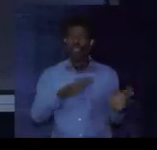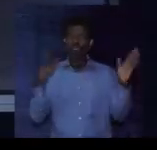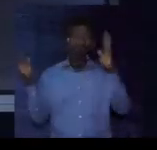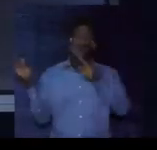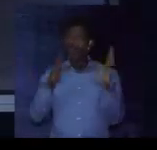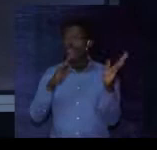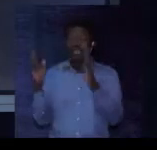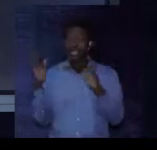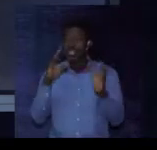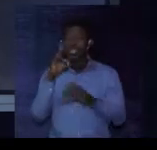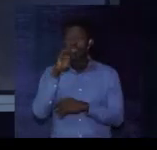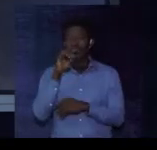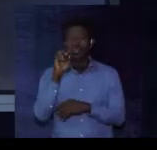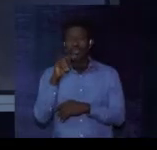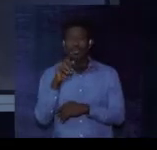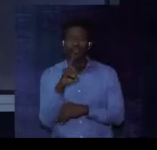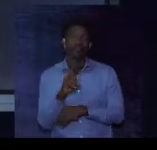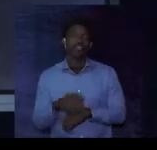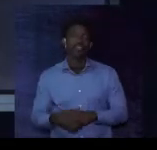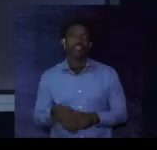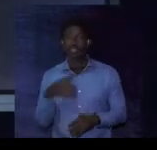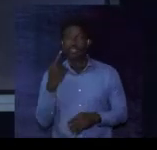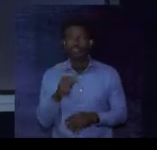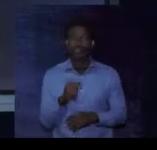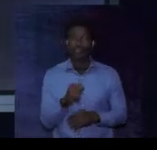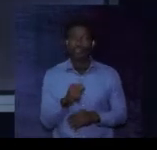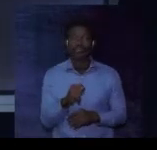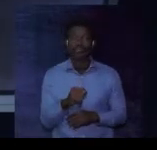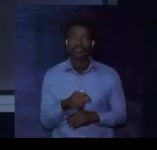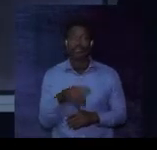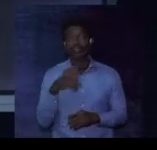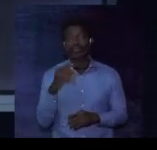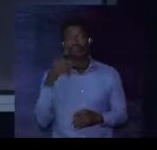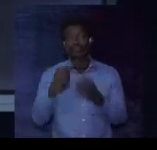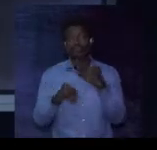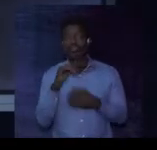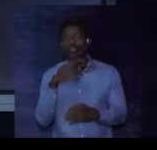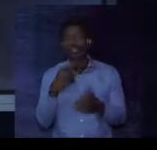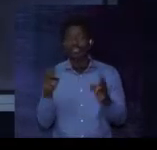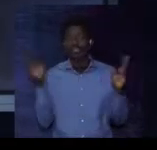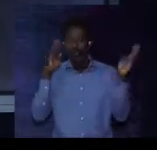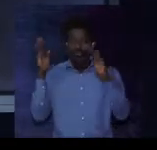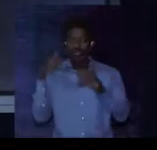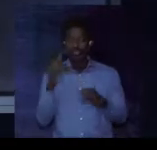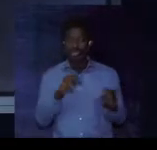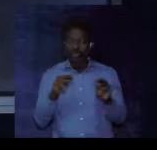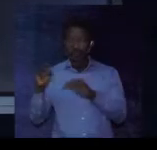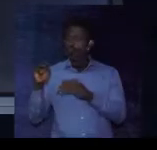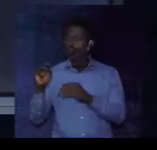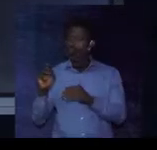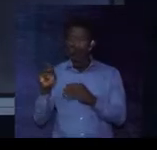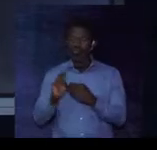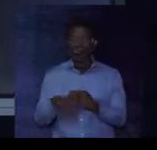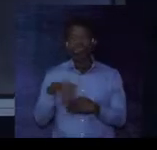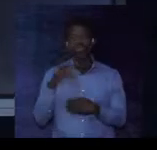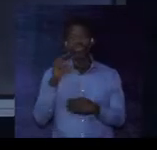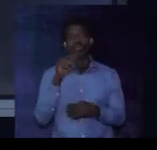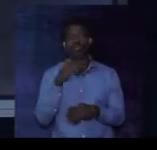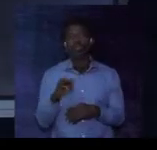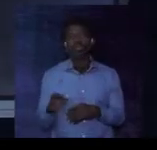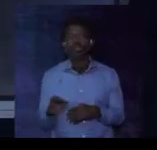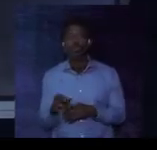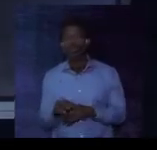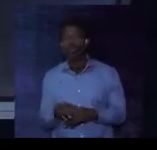that is wind. Everybody say wind. Wind. What is wind? The movement of air is